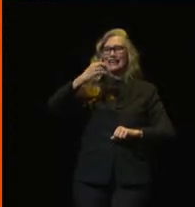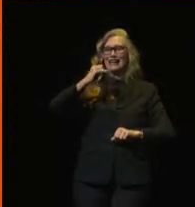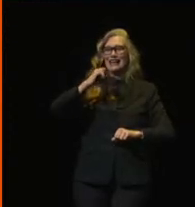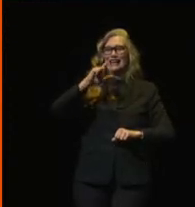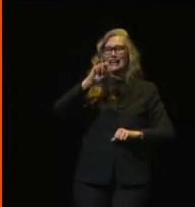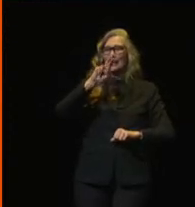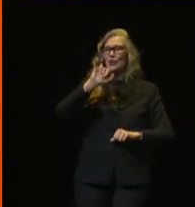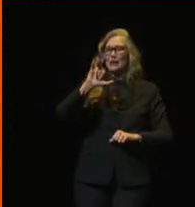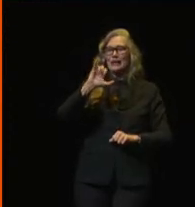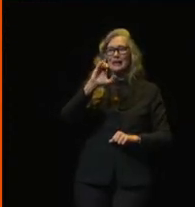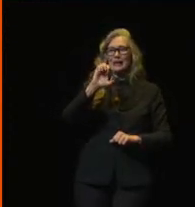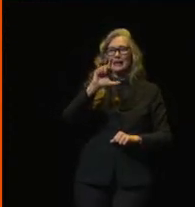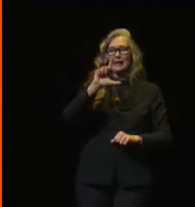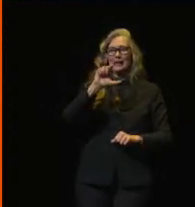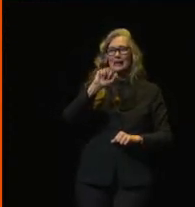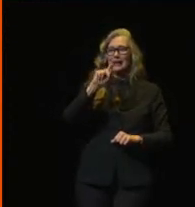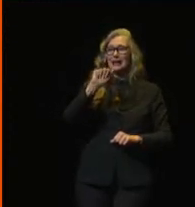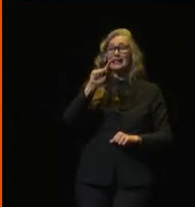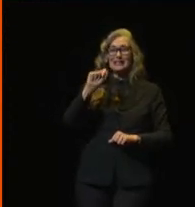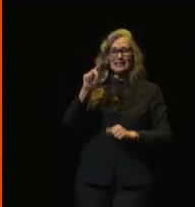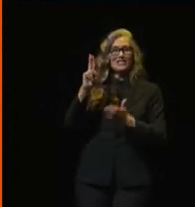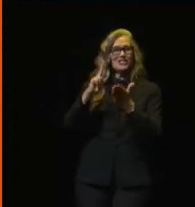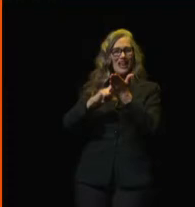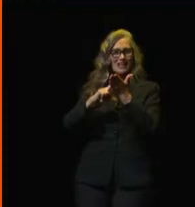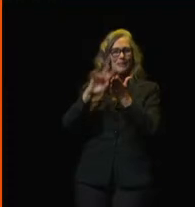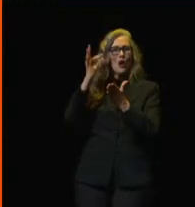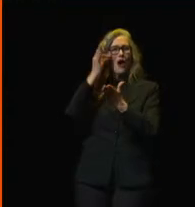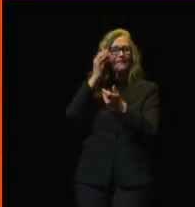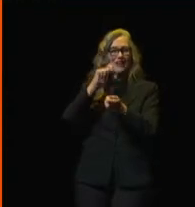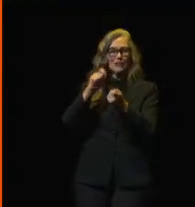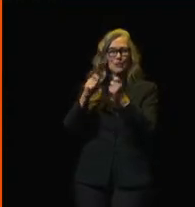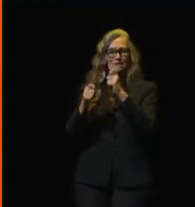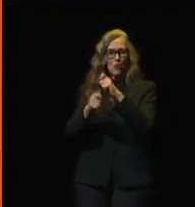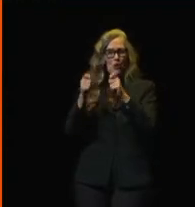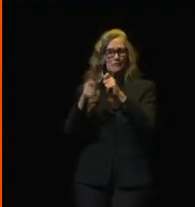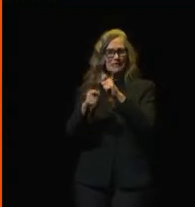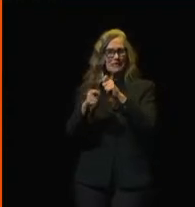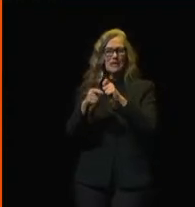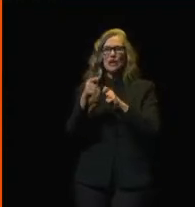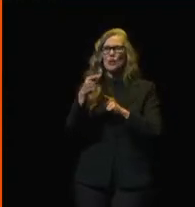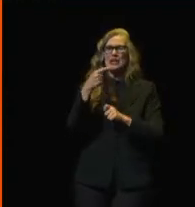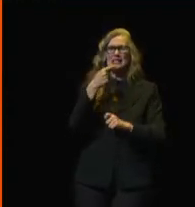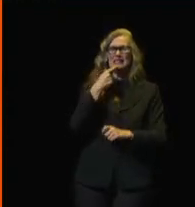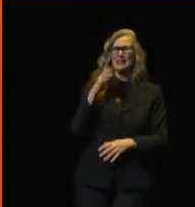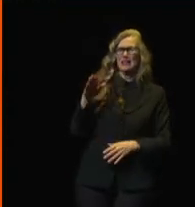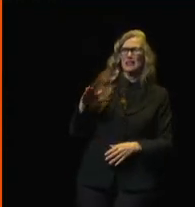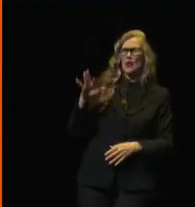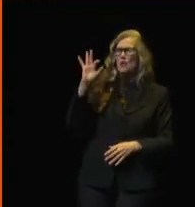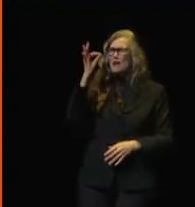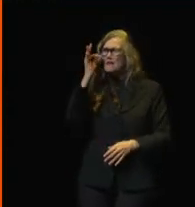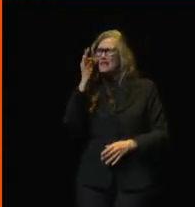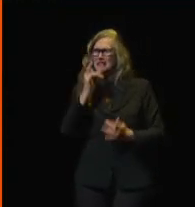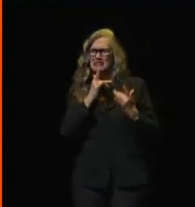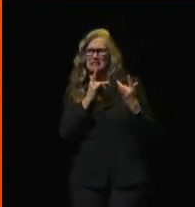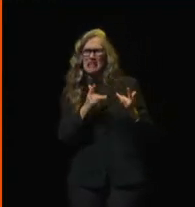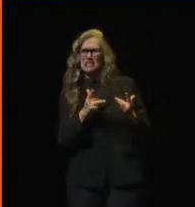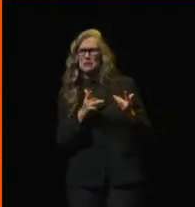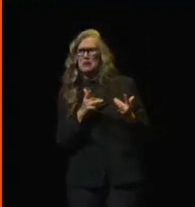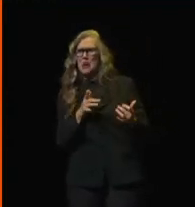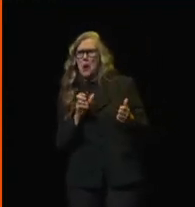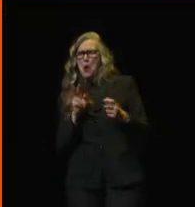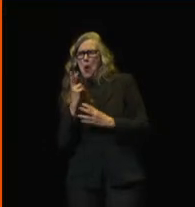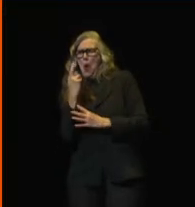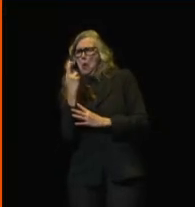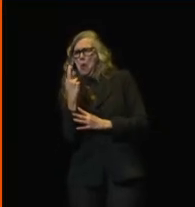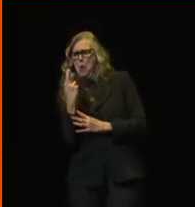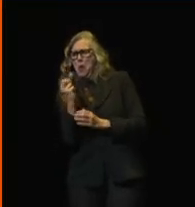Fed reforms. After Ady repeatedly called out the Fed's coziness with the banking industry, more than